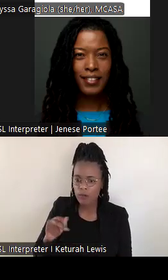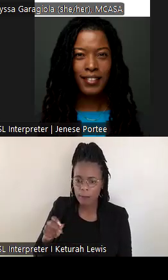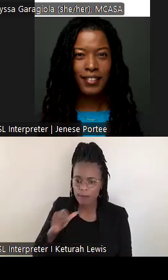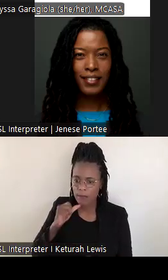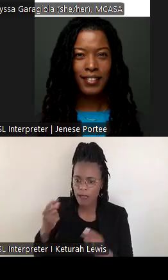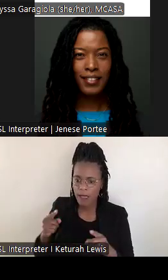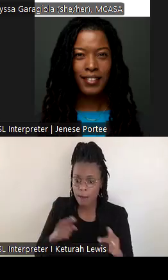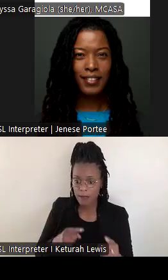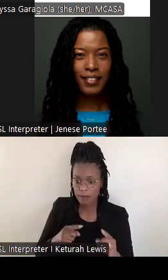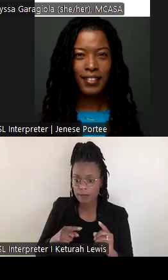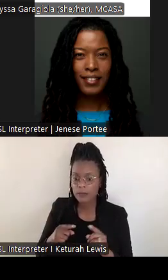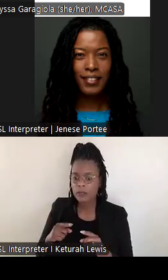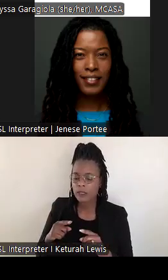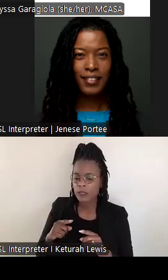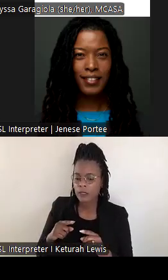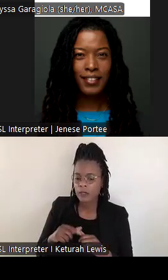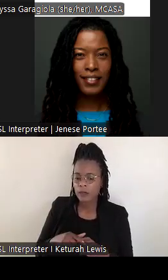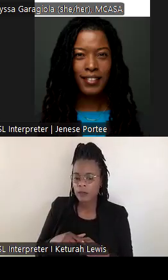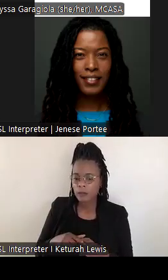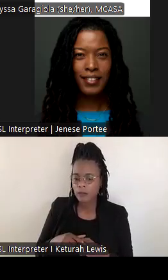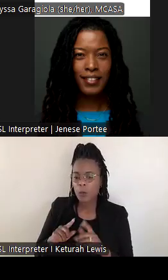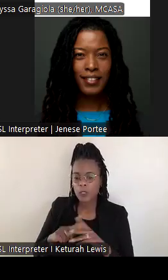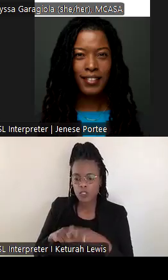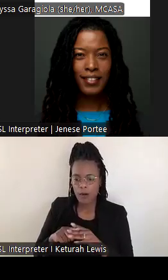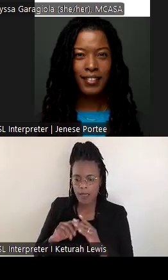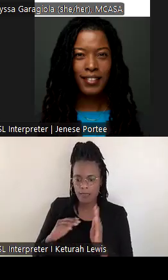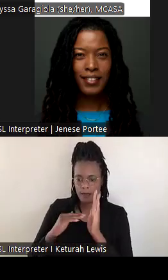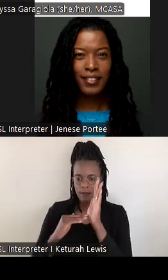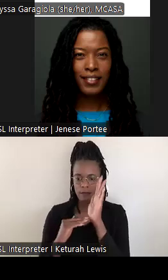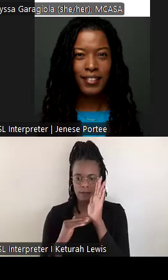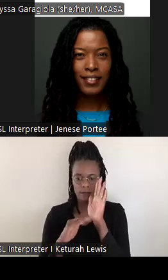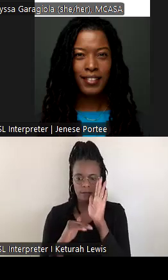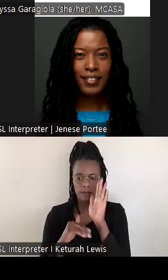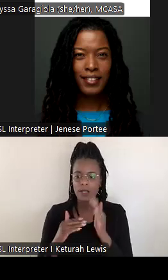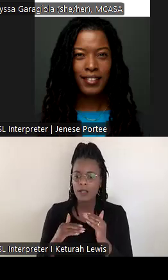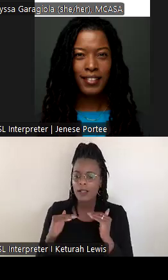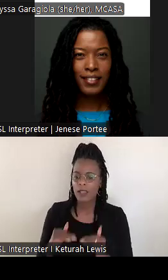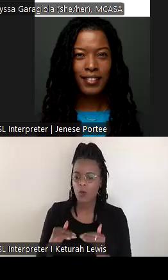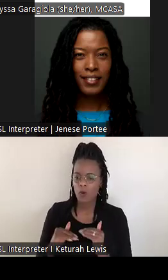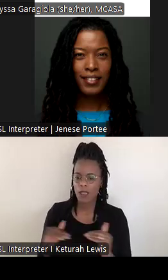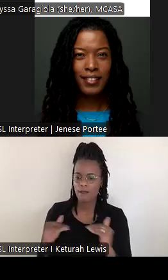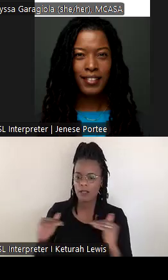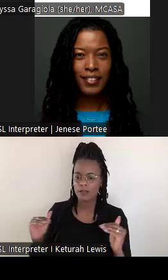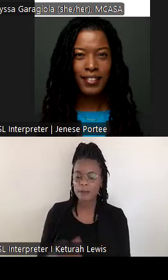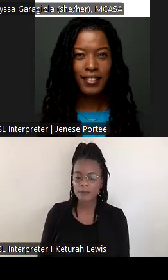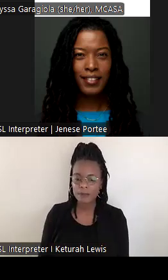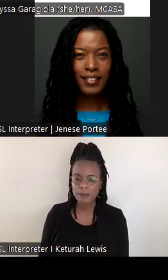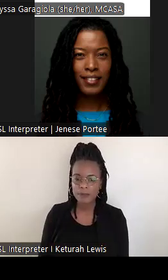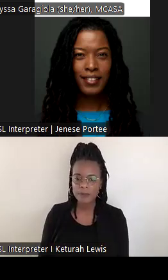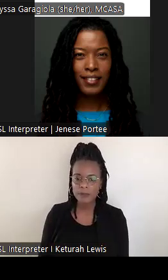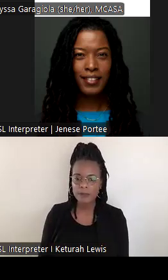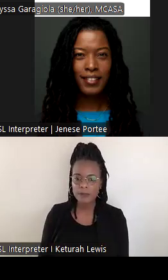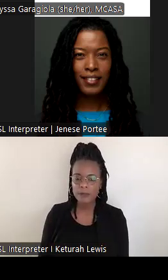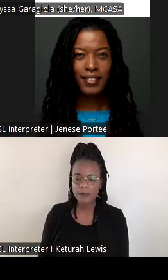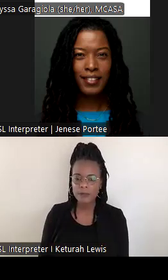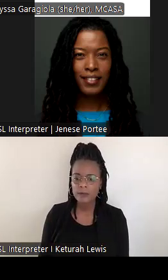like sexual assault prevention. So I do want to talk about trauma, and trauma is a topic we've already gone over, but I